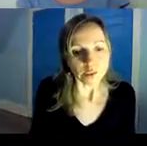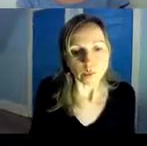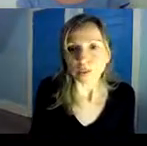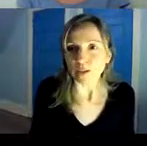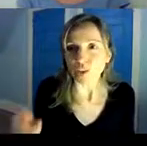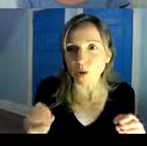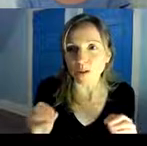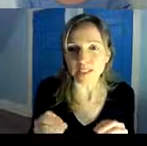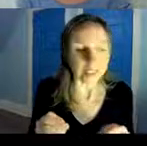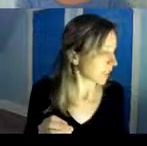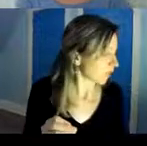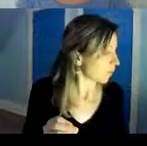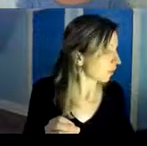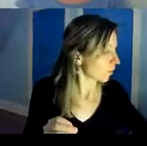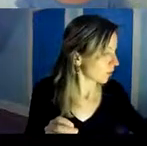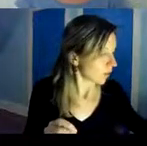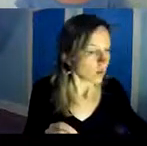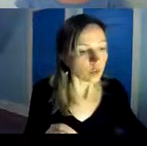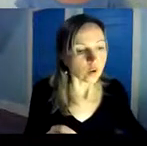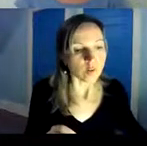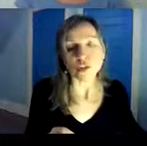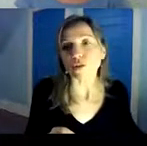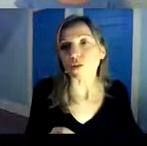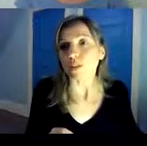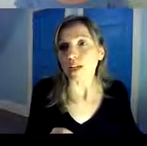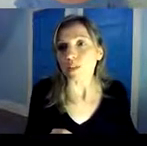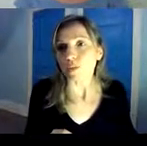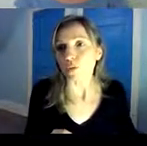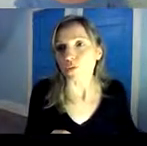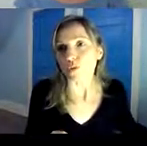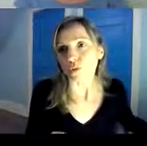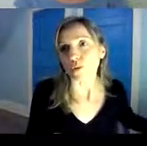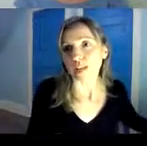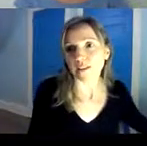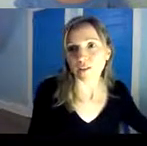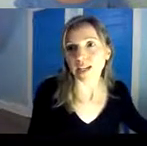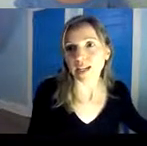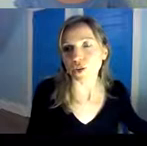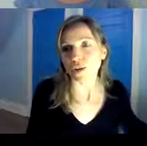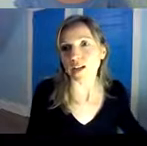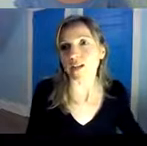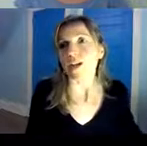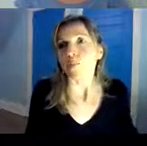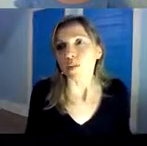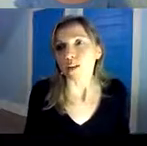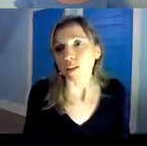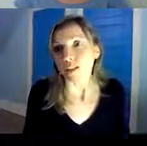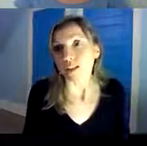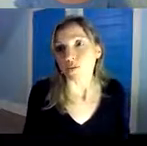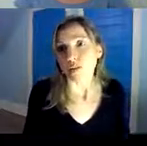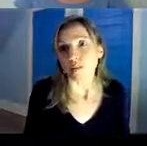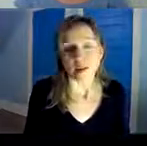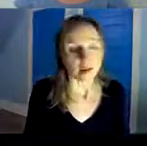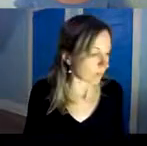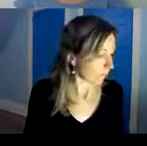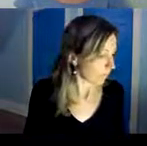you're able to pull out small seedlings of buckthorn, you want to make sure that you tamp down the soil after, again, to try and prevent the